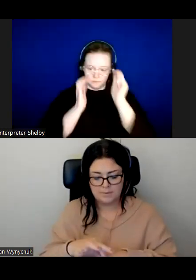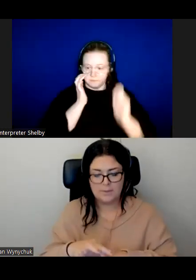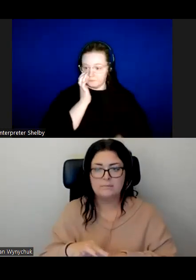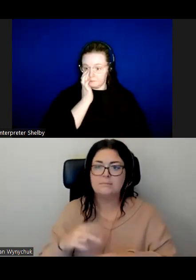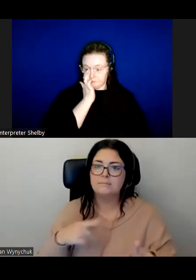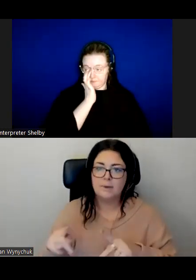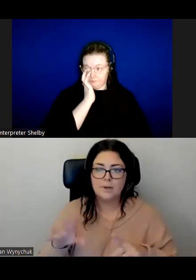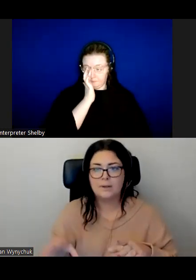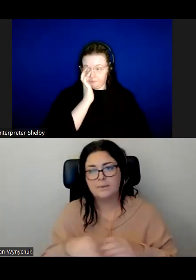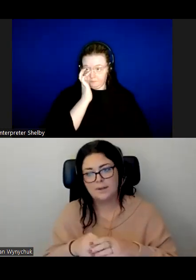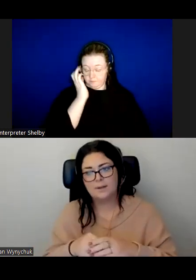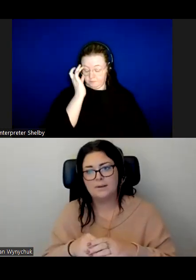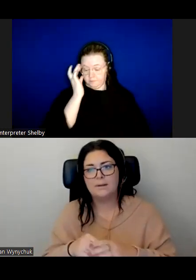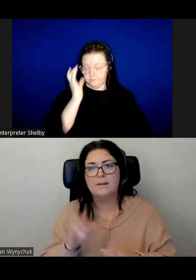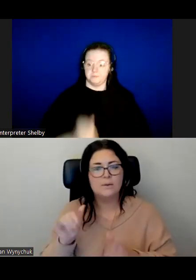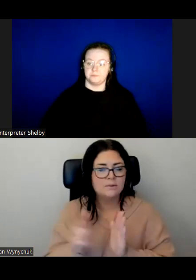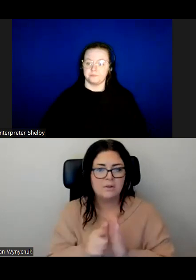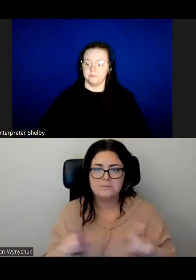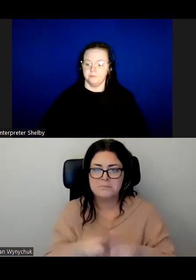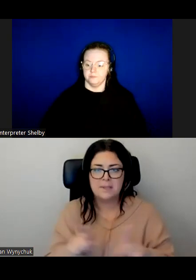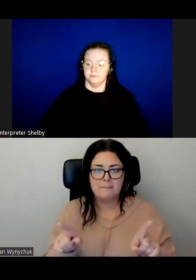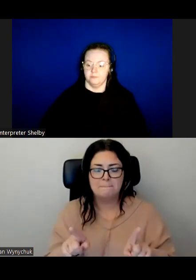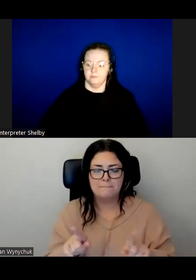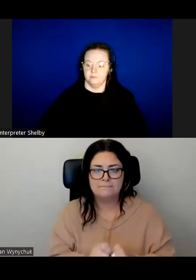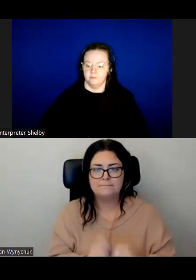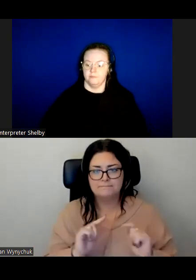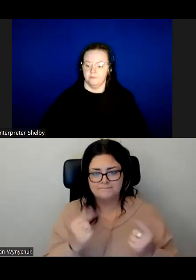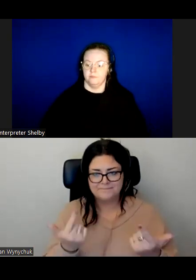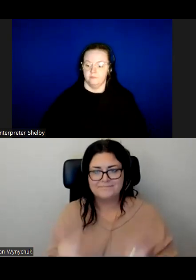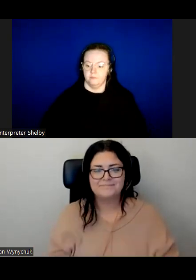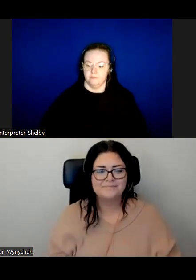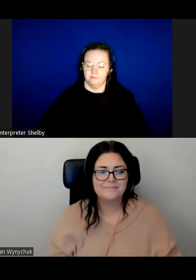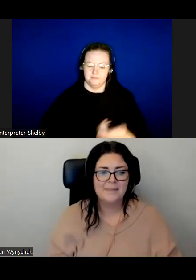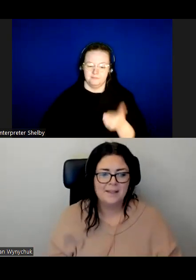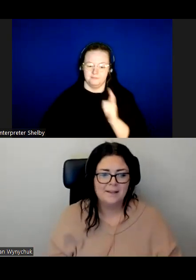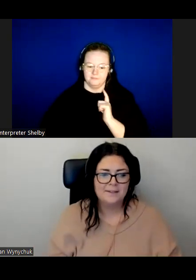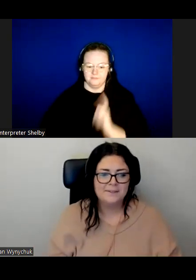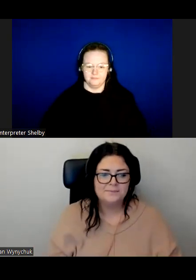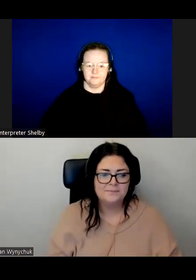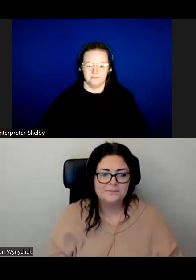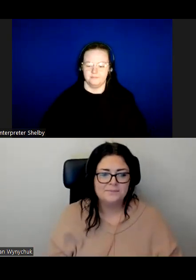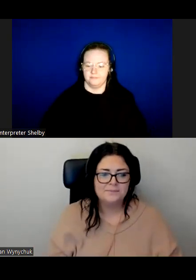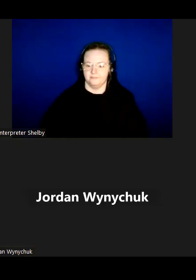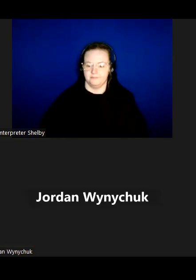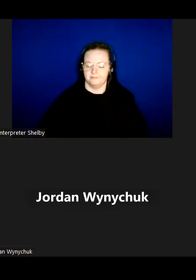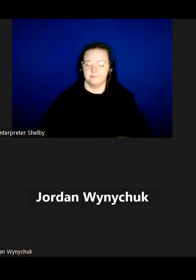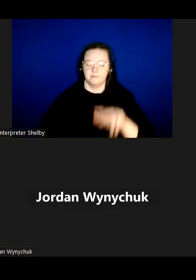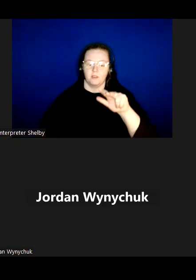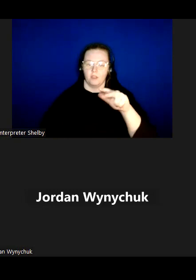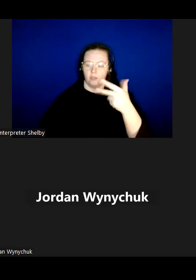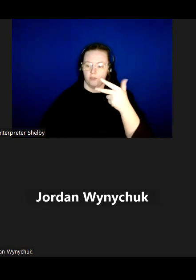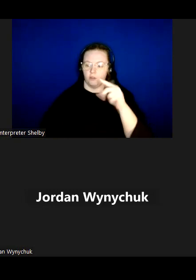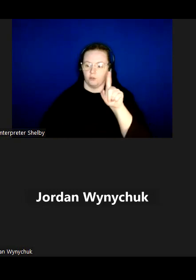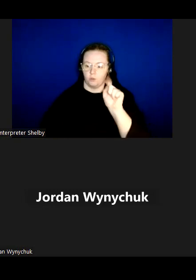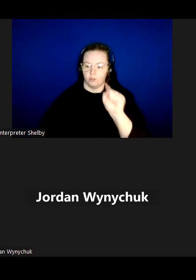party, those laws are the same. Okay, good. Third question that we had that